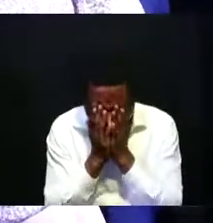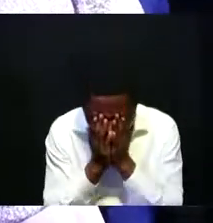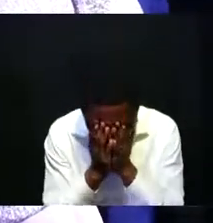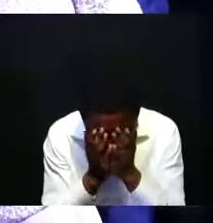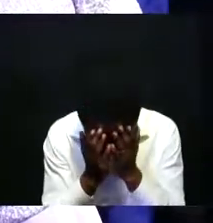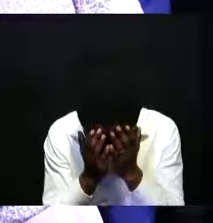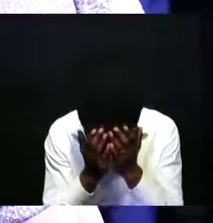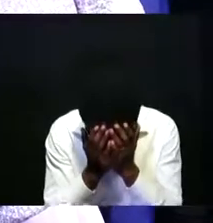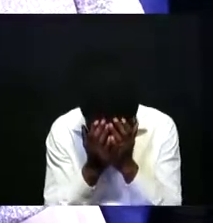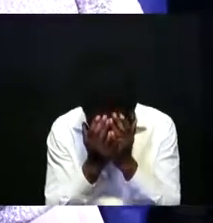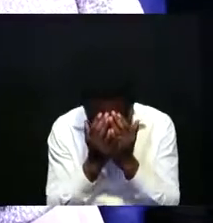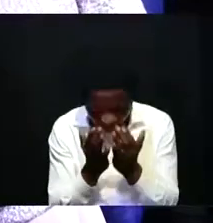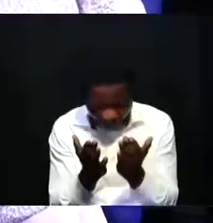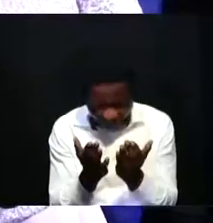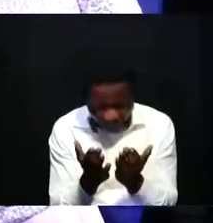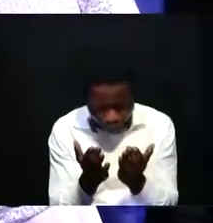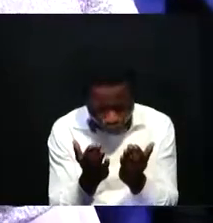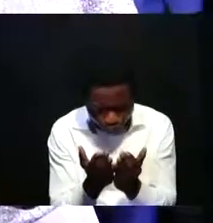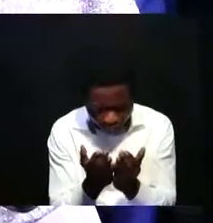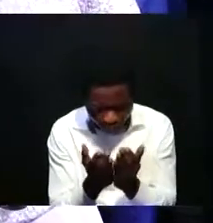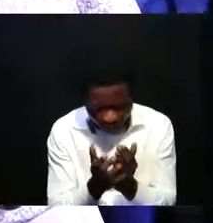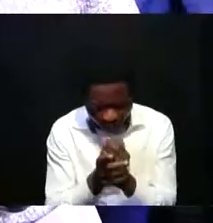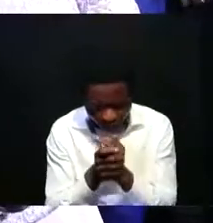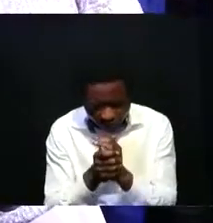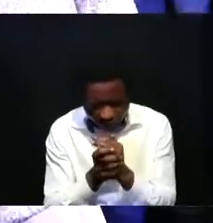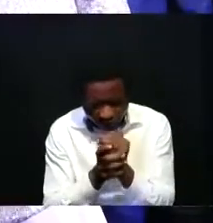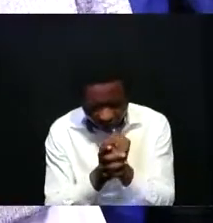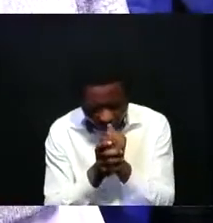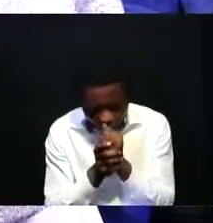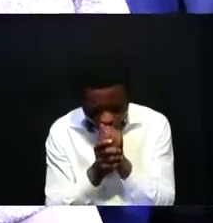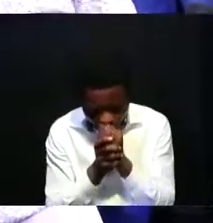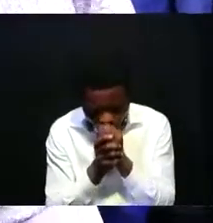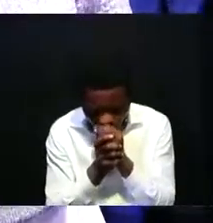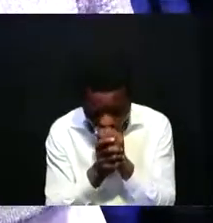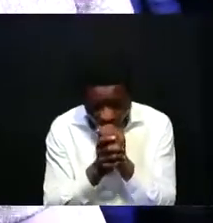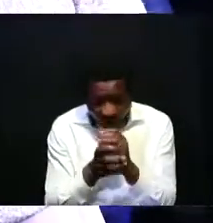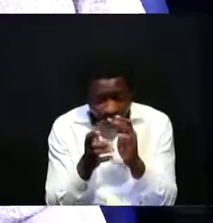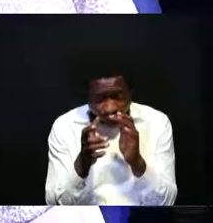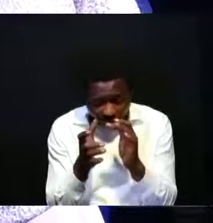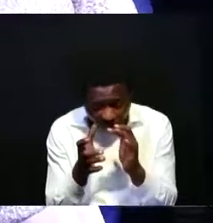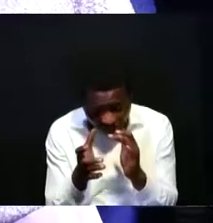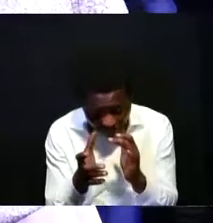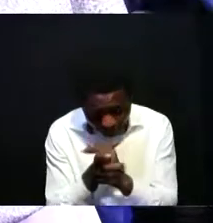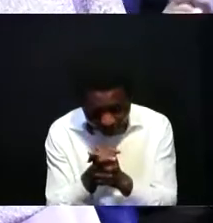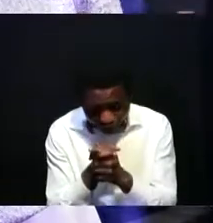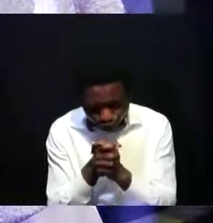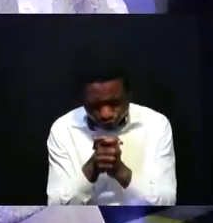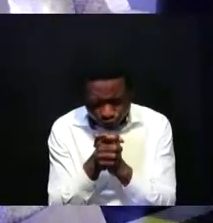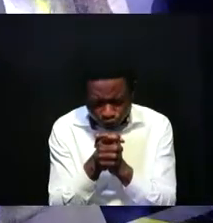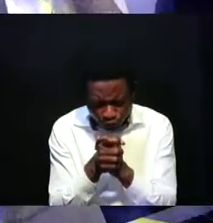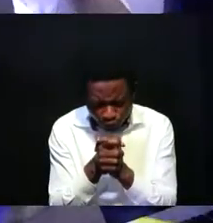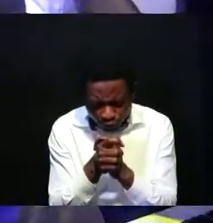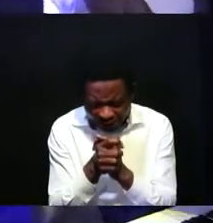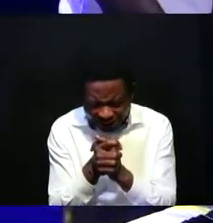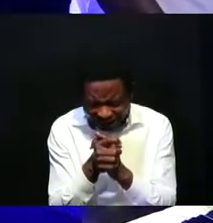are. Father, we pray, O God. We pray into marriages that are We pray